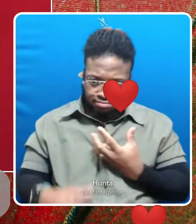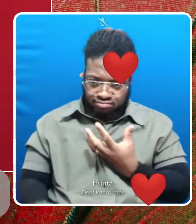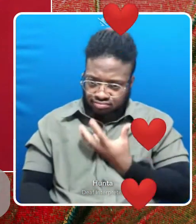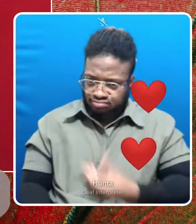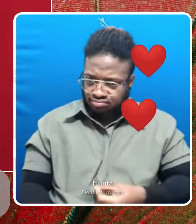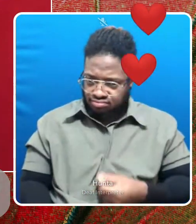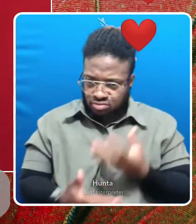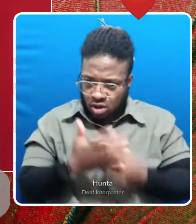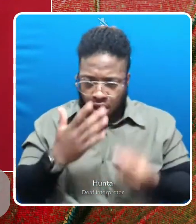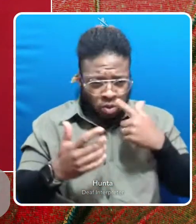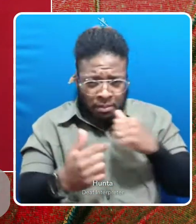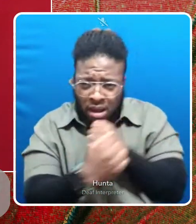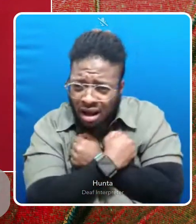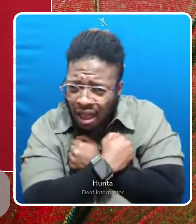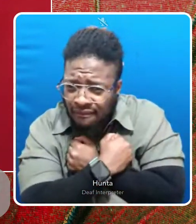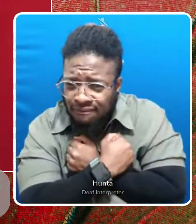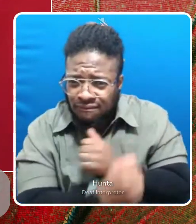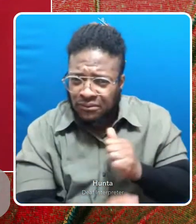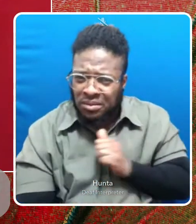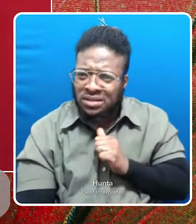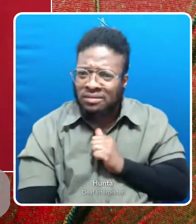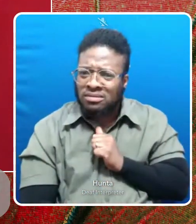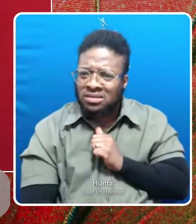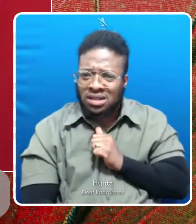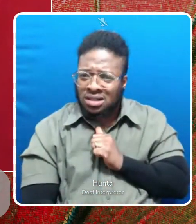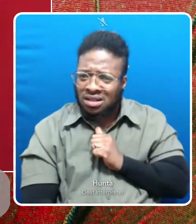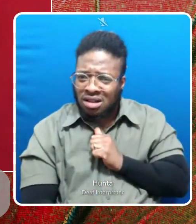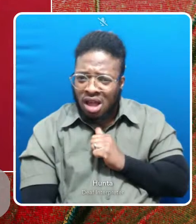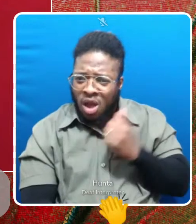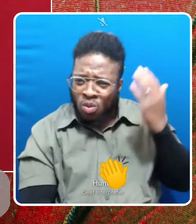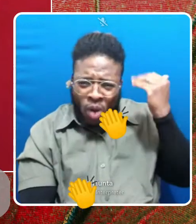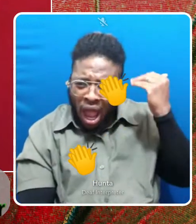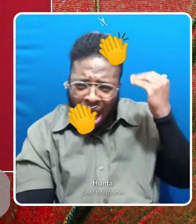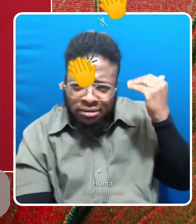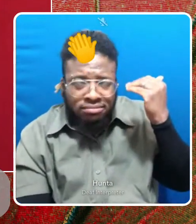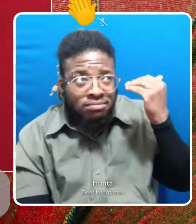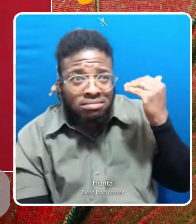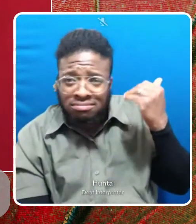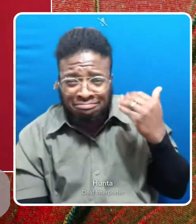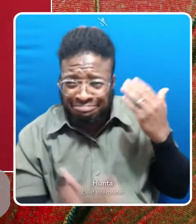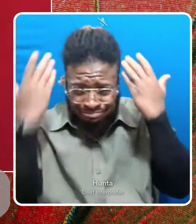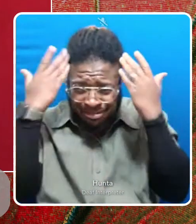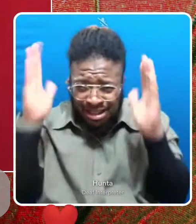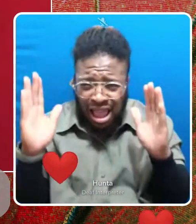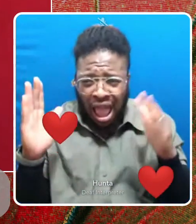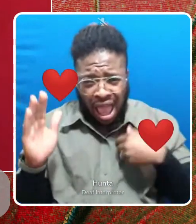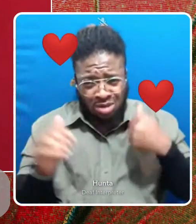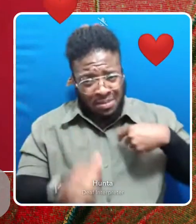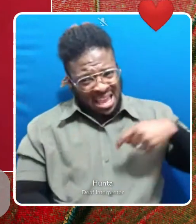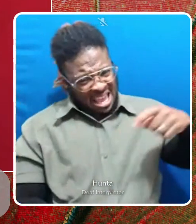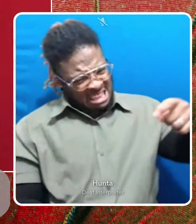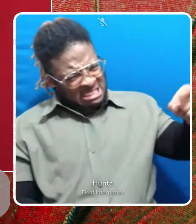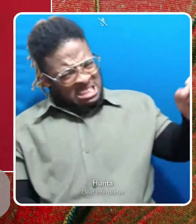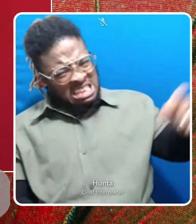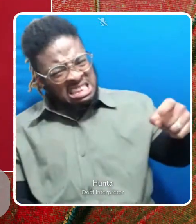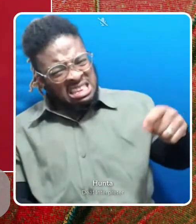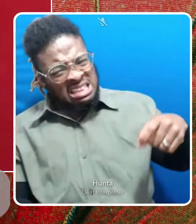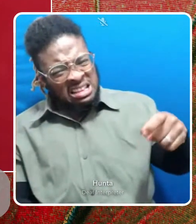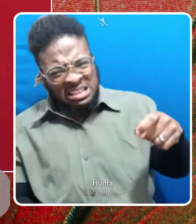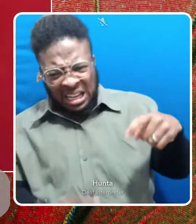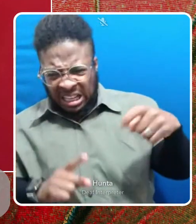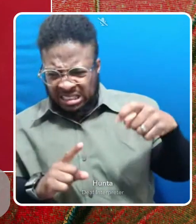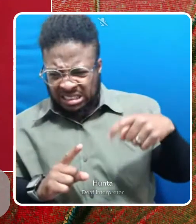I knew I needed it. I remember knowing the only hug I would get would be my own. I remember